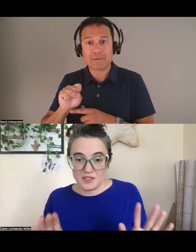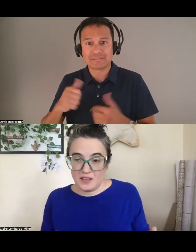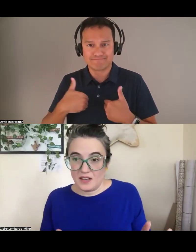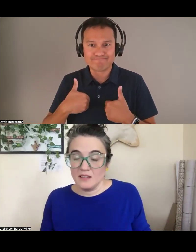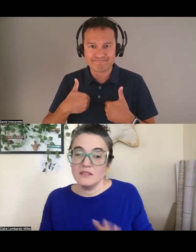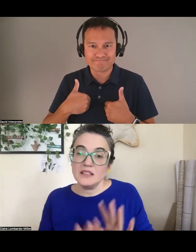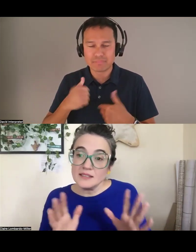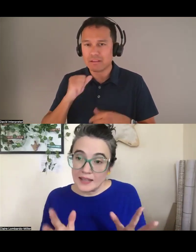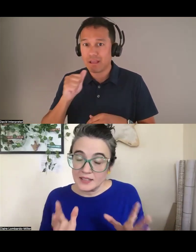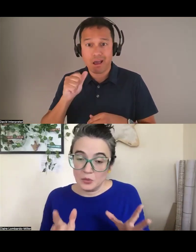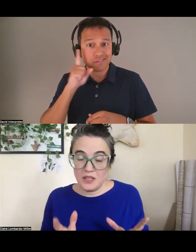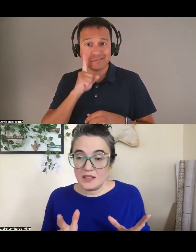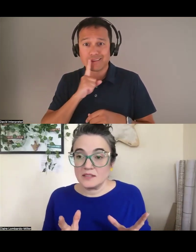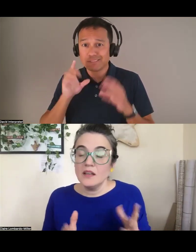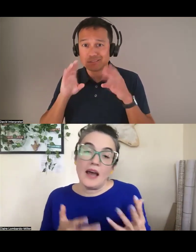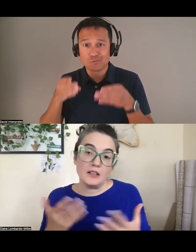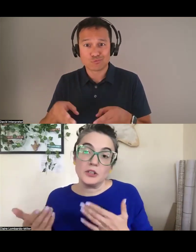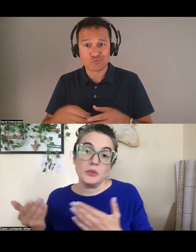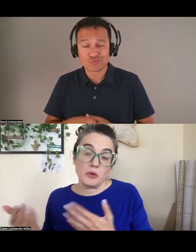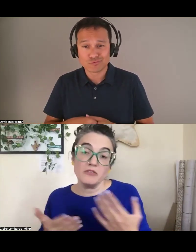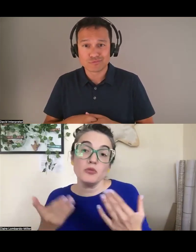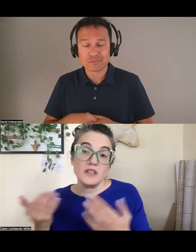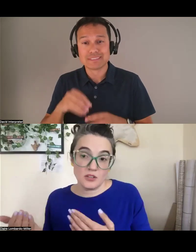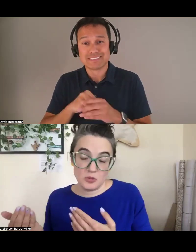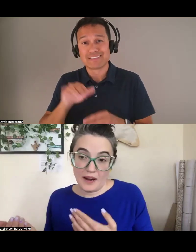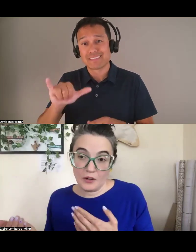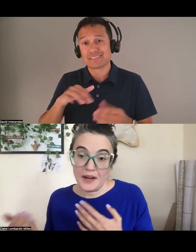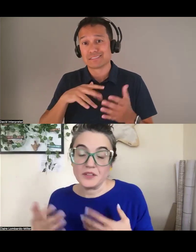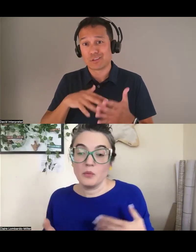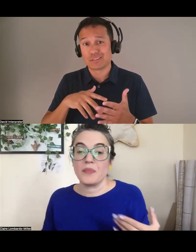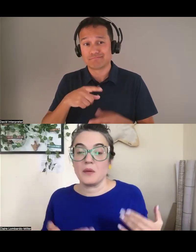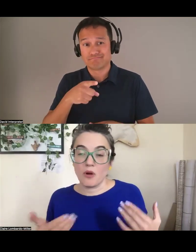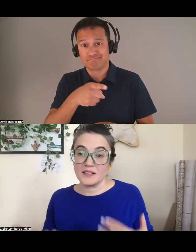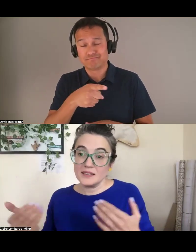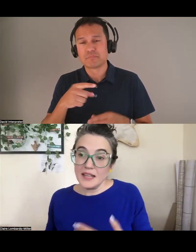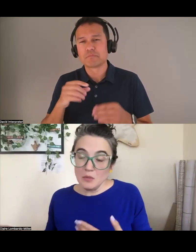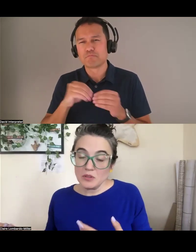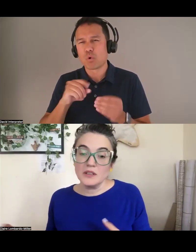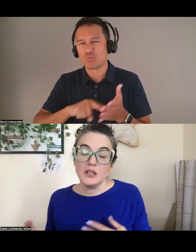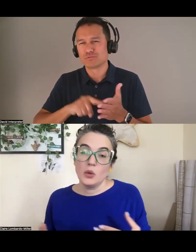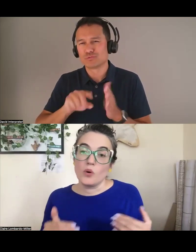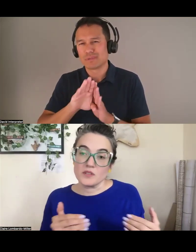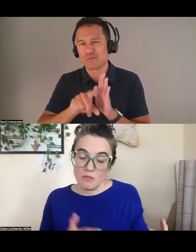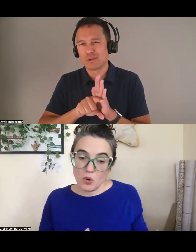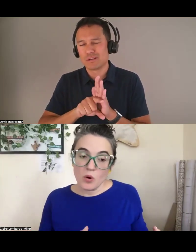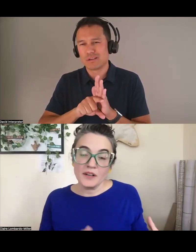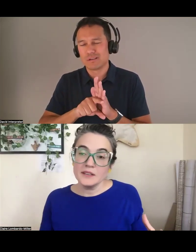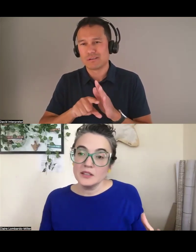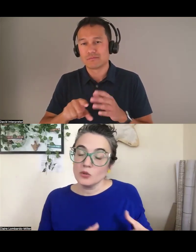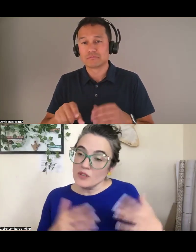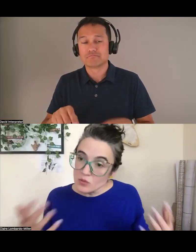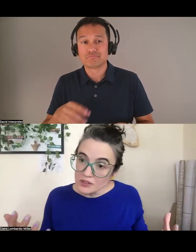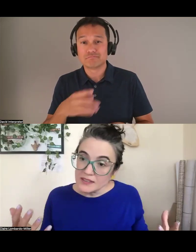particular study, these SLPs had a little bit more of a research background, and what they brought to the table was